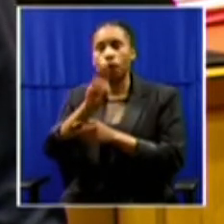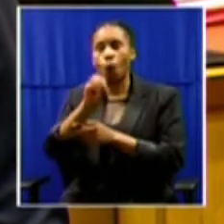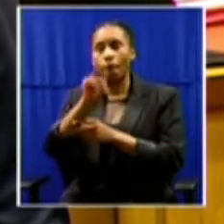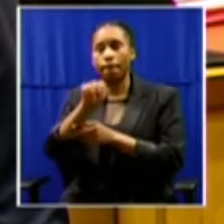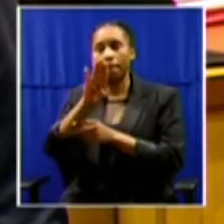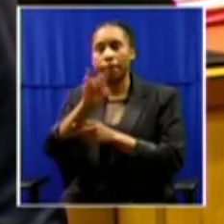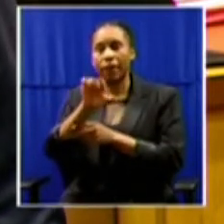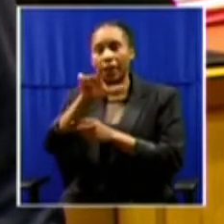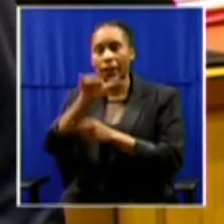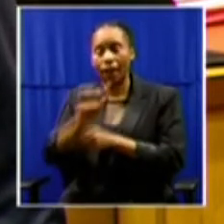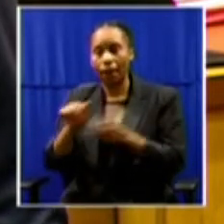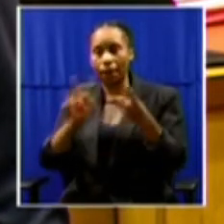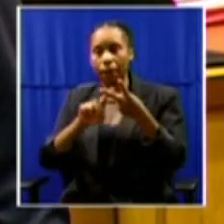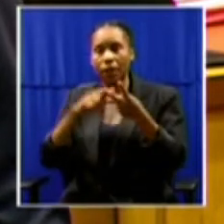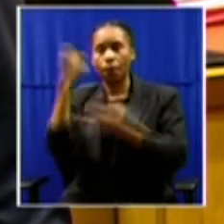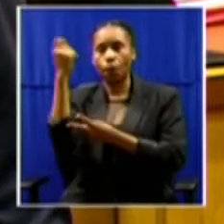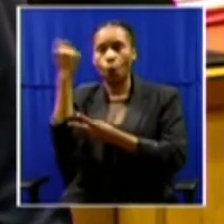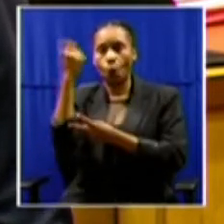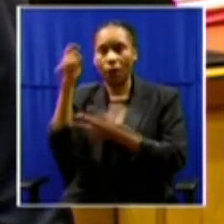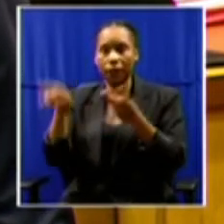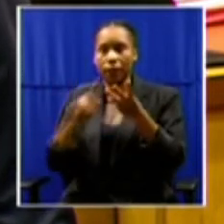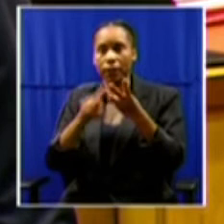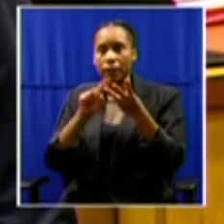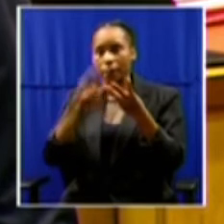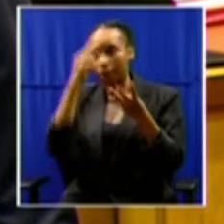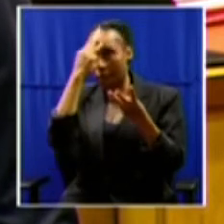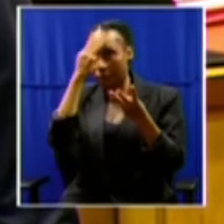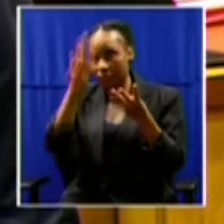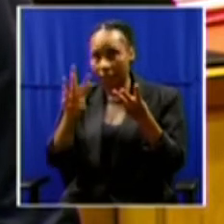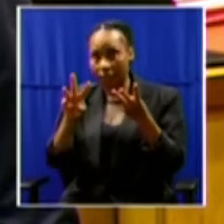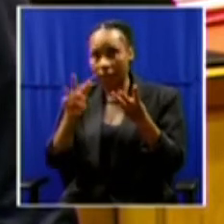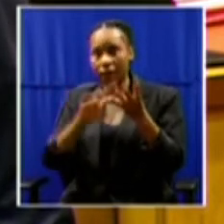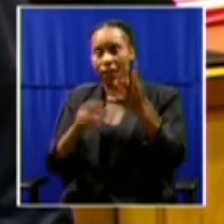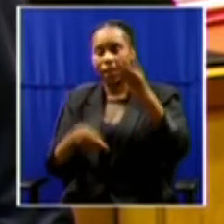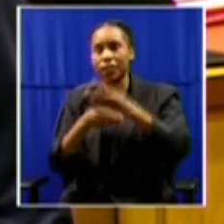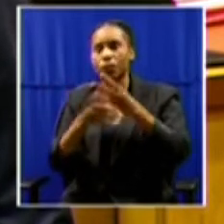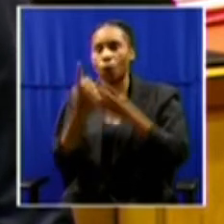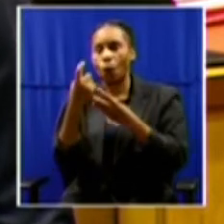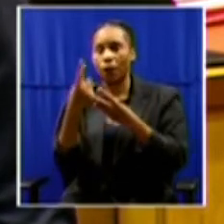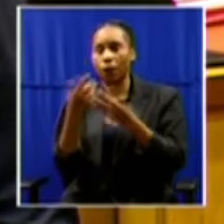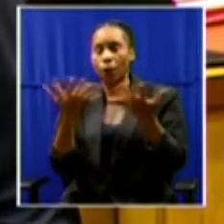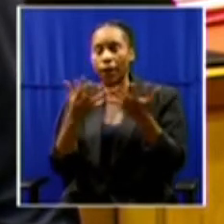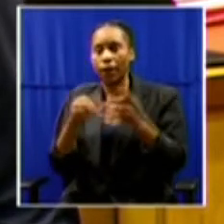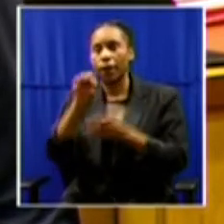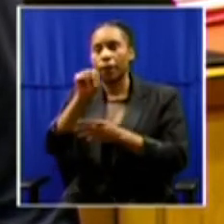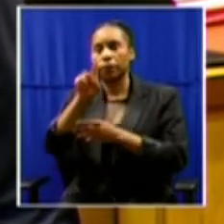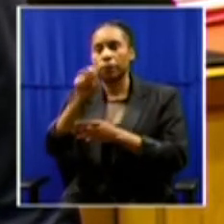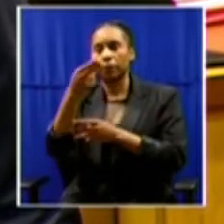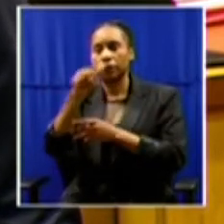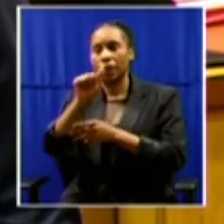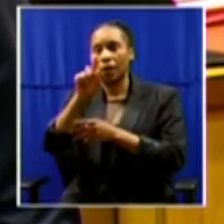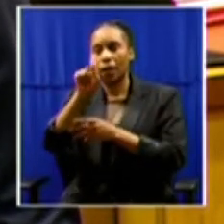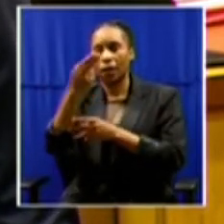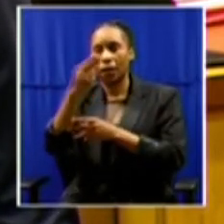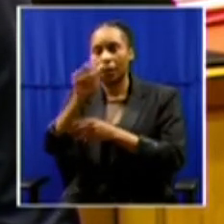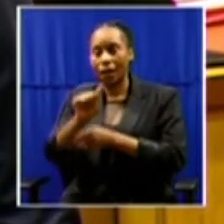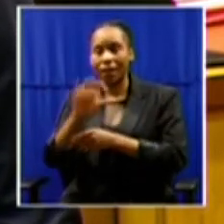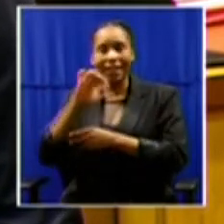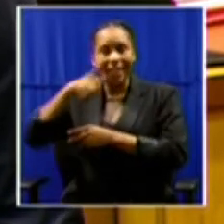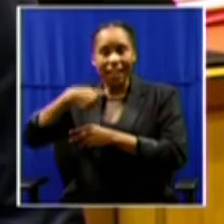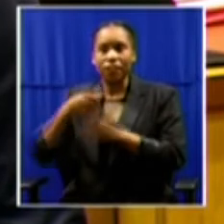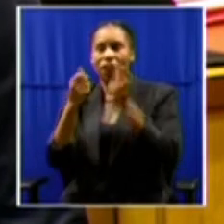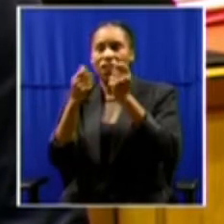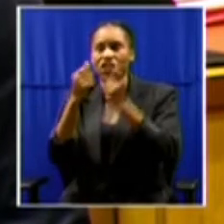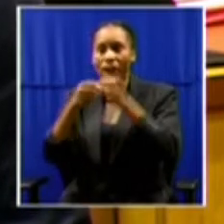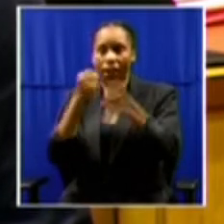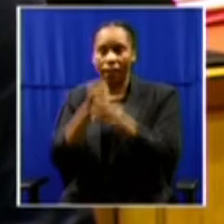and also in Mafikeng, with the additional one that will be in Mthatha in the next financial year.